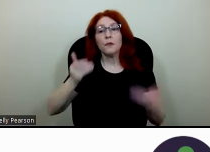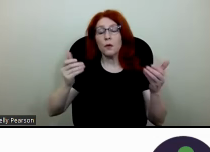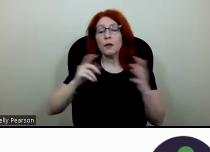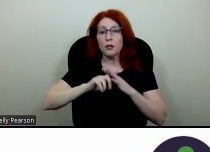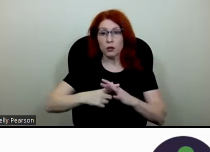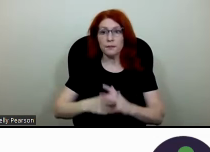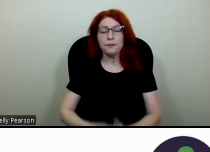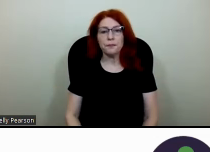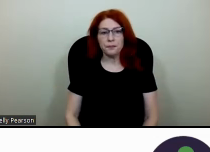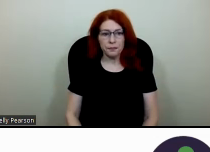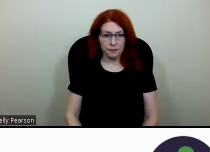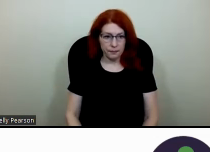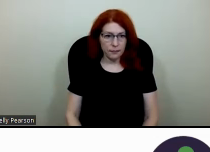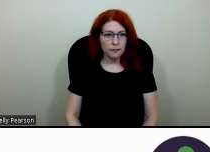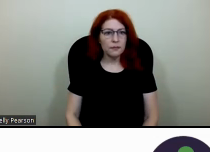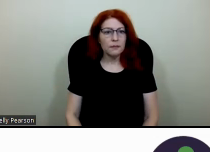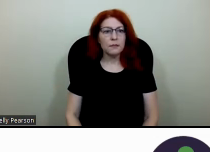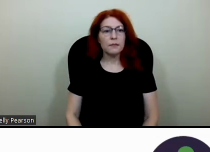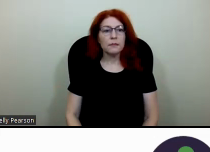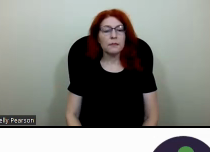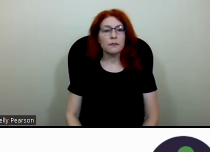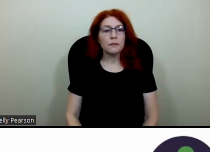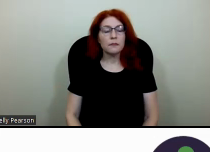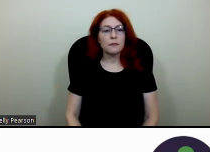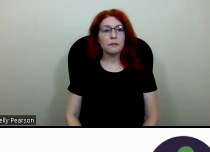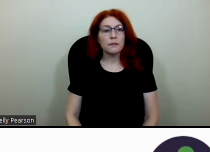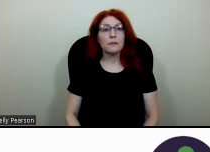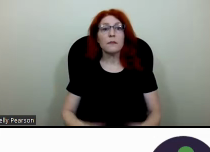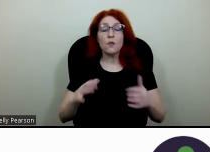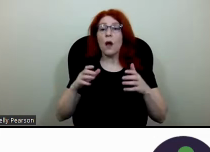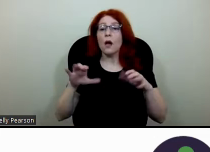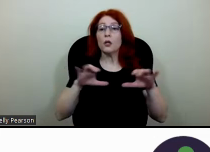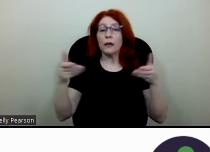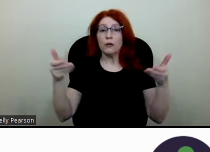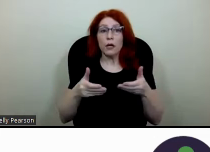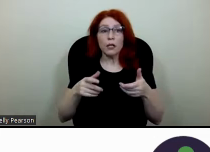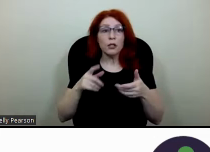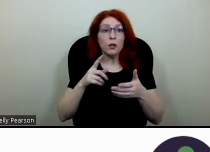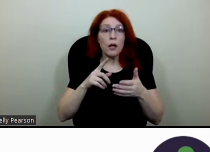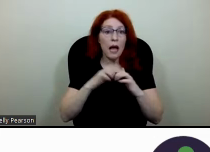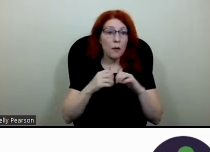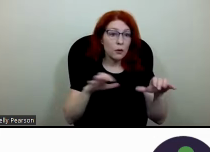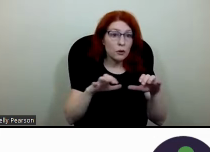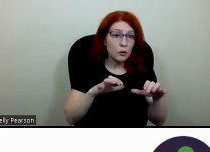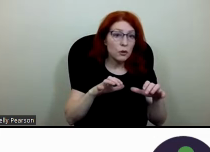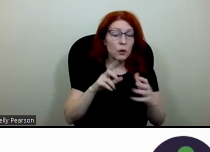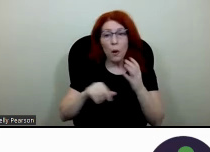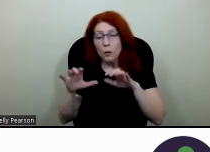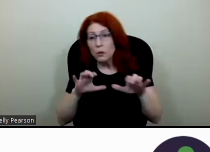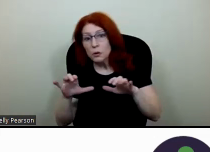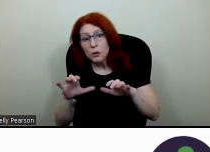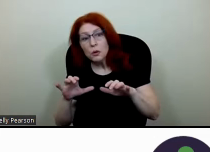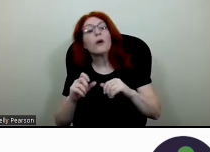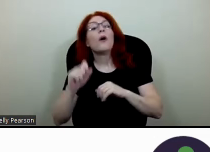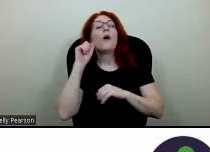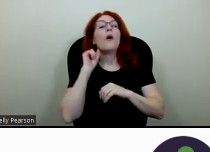So, Bill, do you want to do the introductory and Juliana tell him what we're doing today, how we're going to do everything today? Yeah,